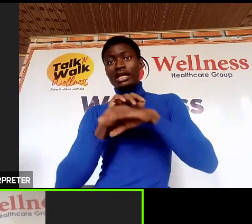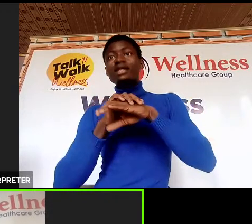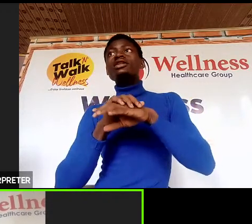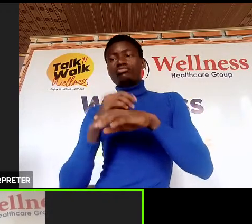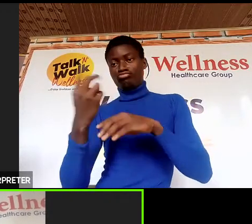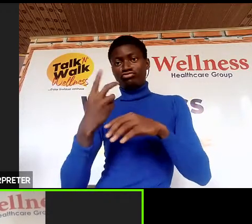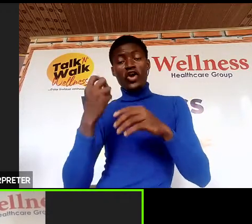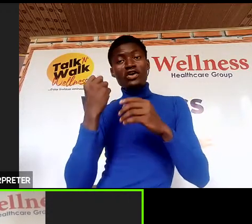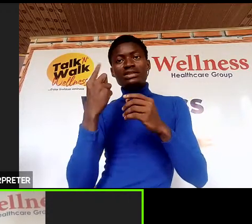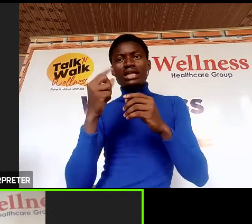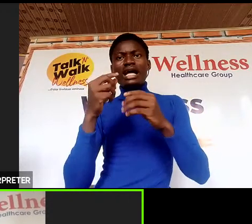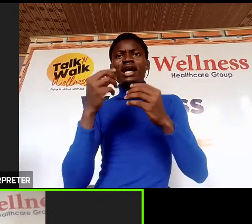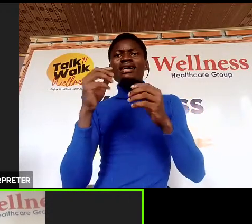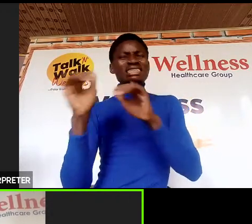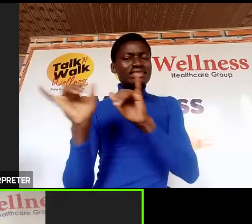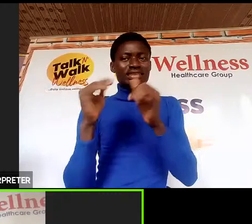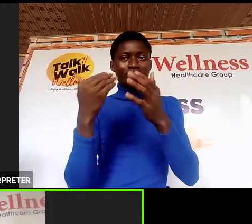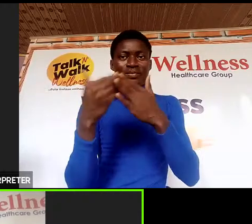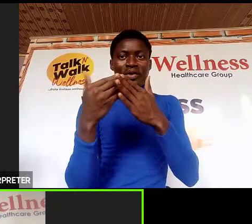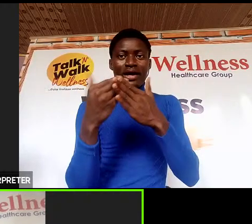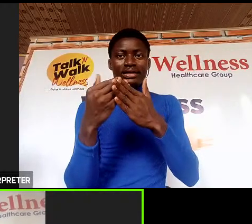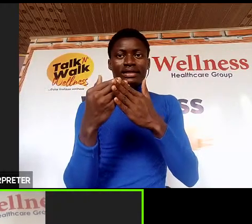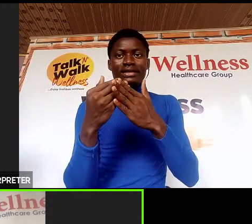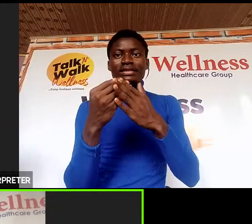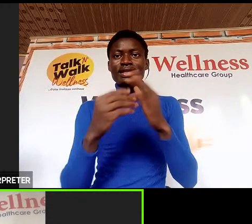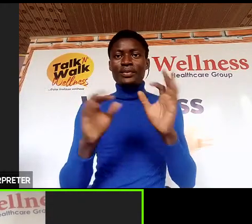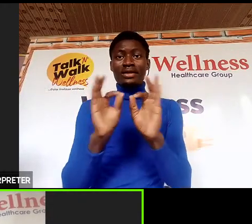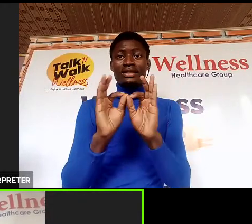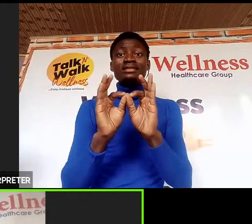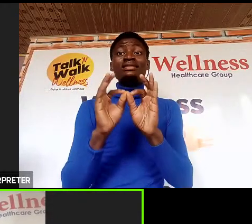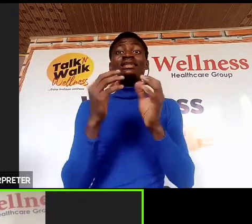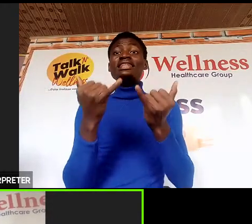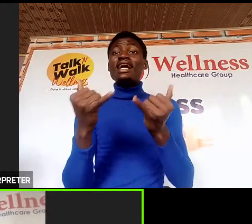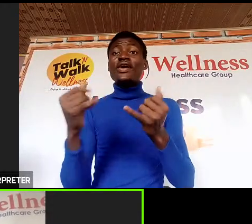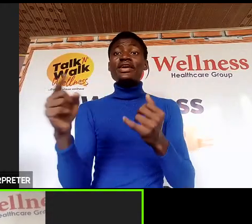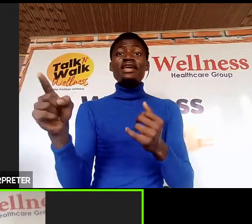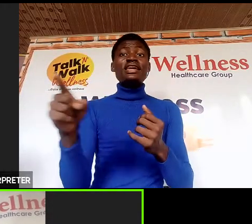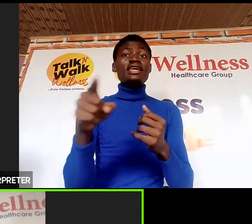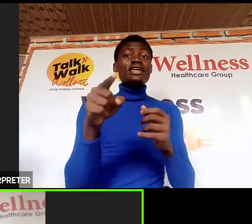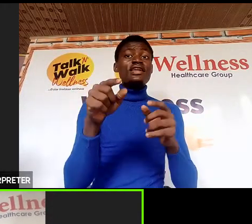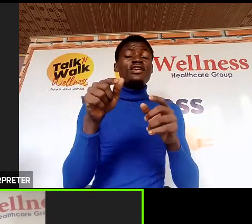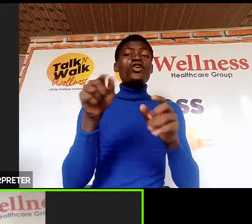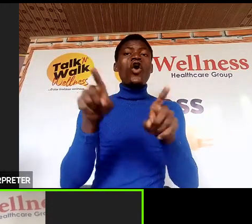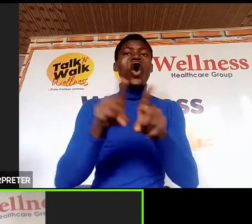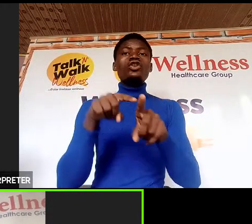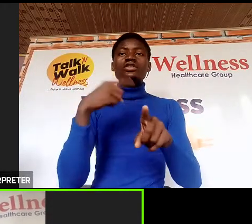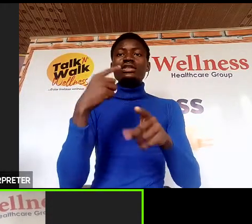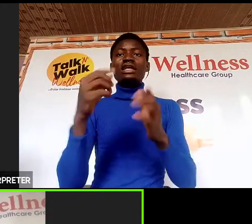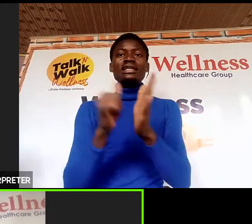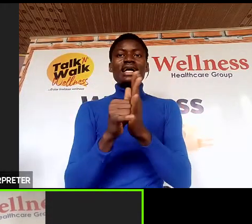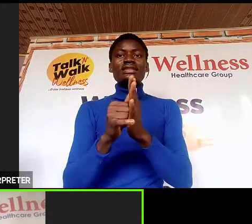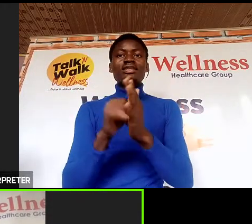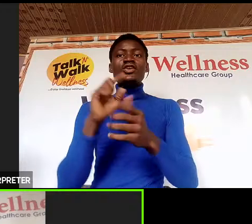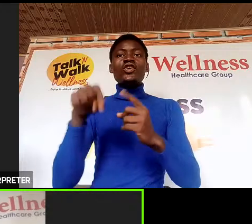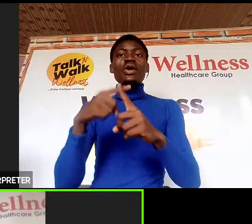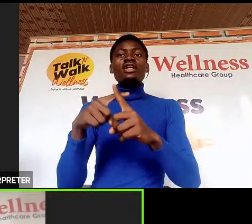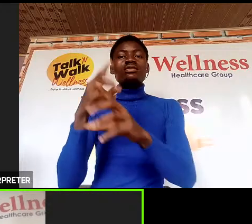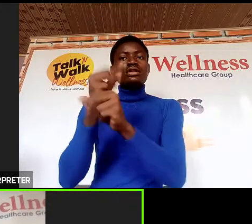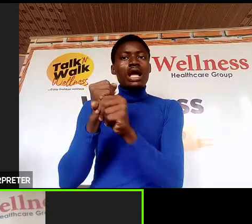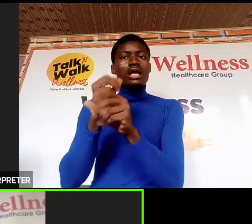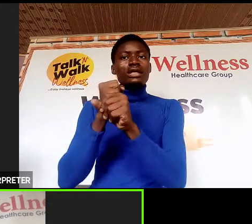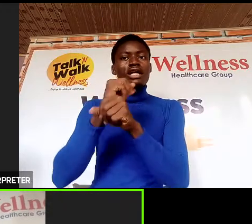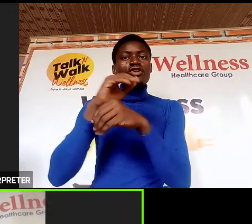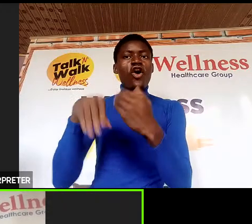So you also said that you can acquire all the languages. If you don't know how to speak it as well, you might